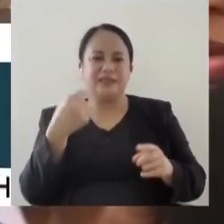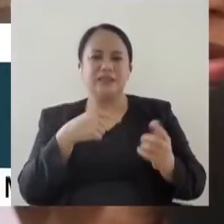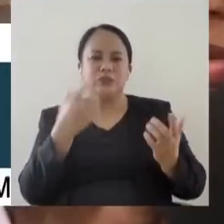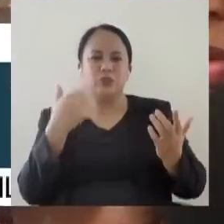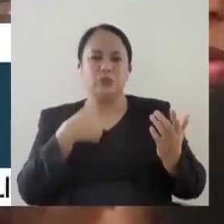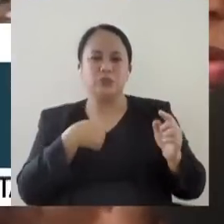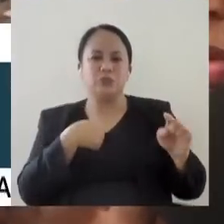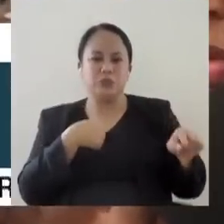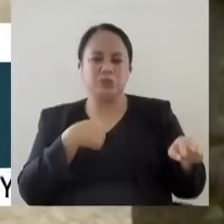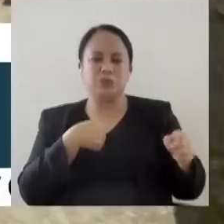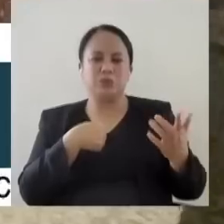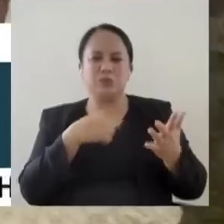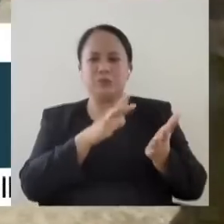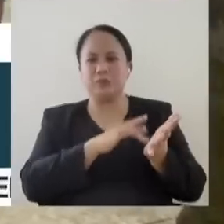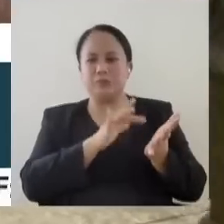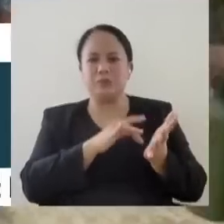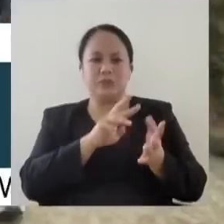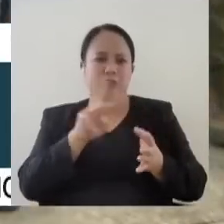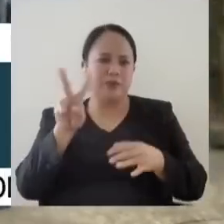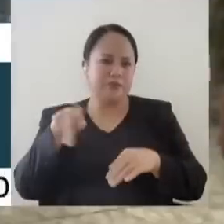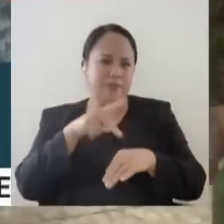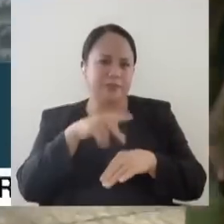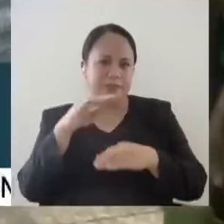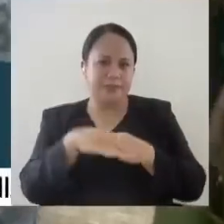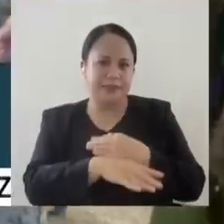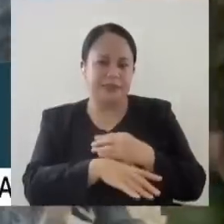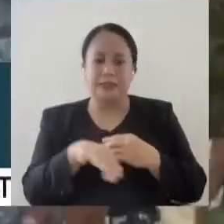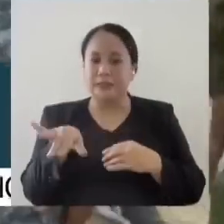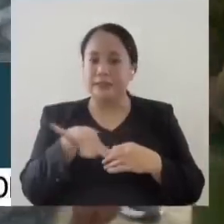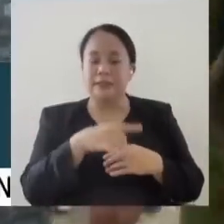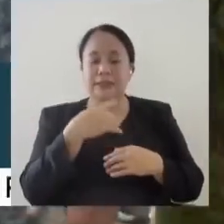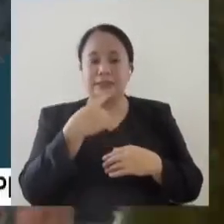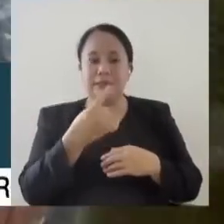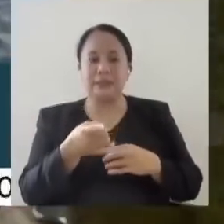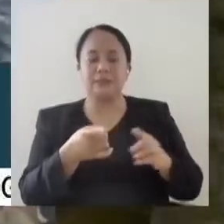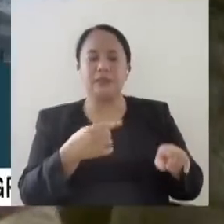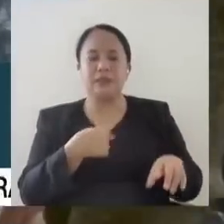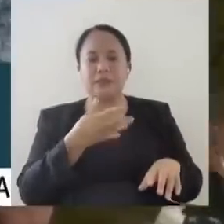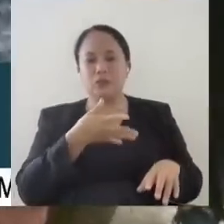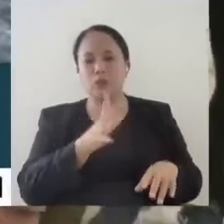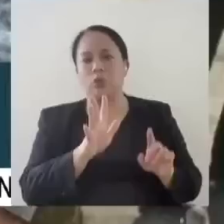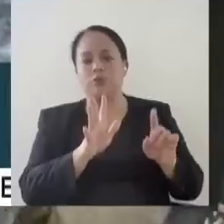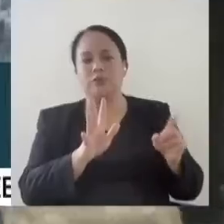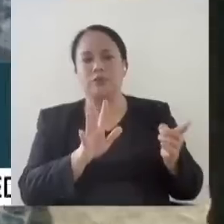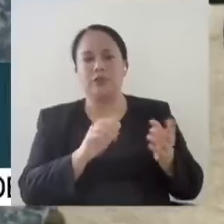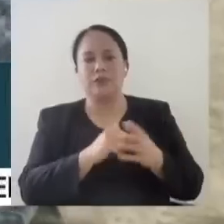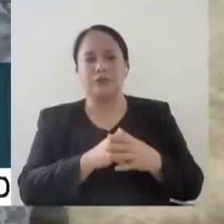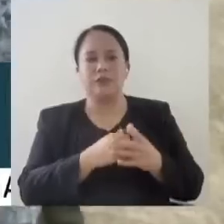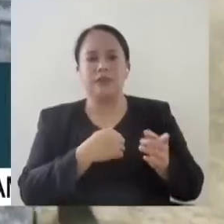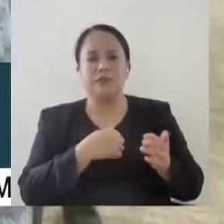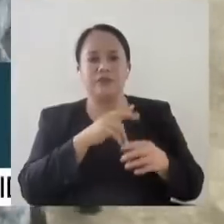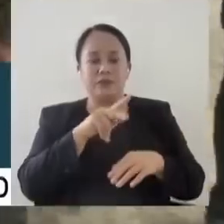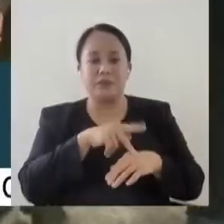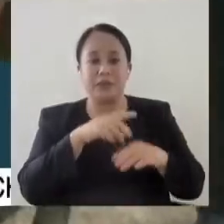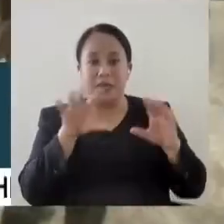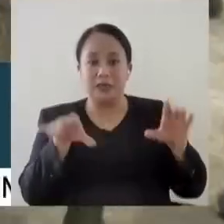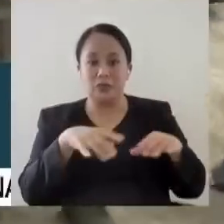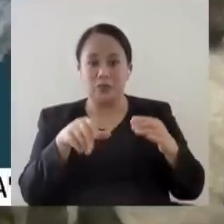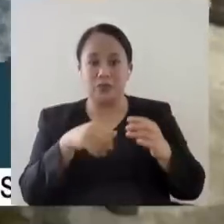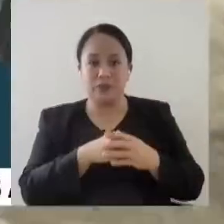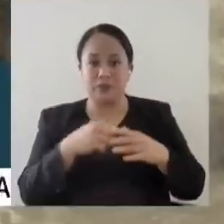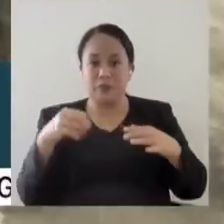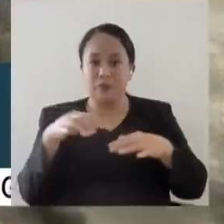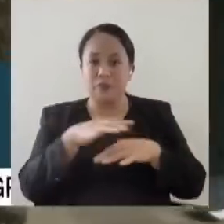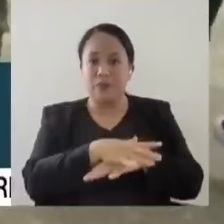exploiting the West Philippine Sea. He also brands as an insult insinuations that the Philippines' actions are being influenced by the